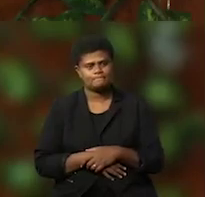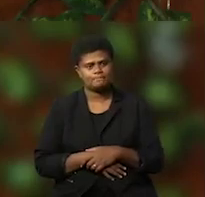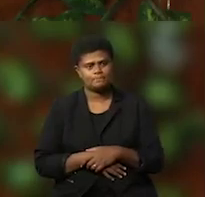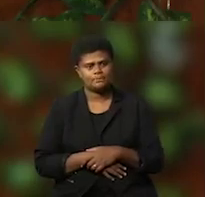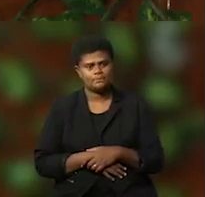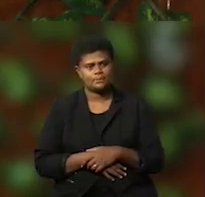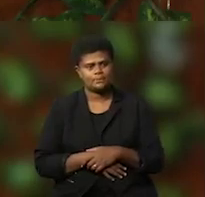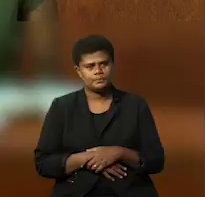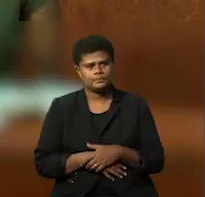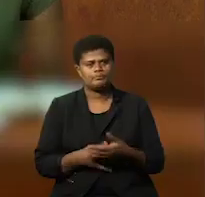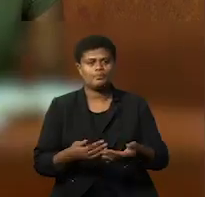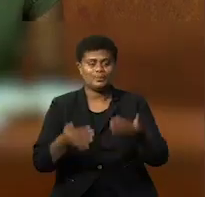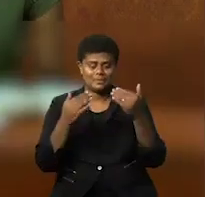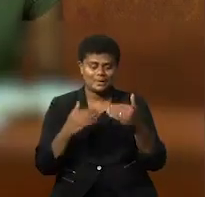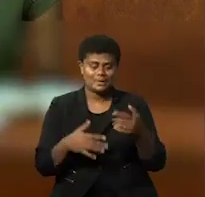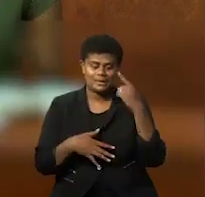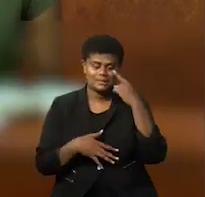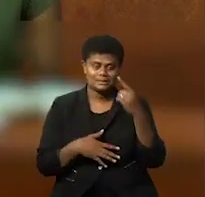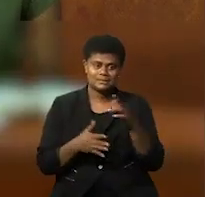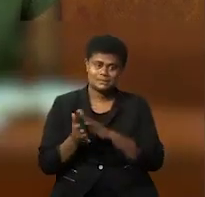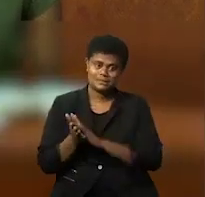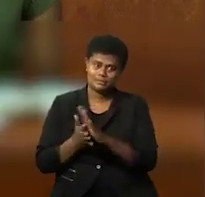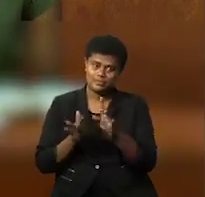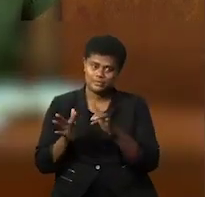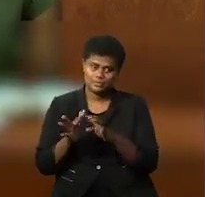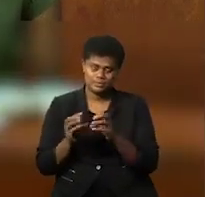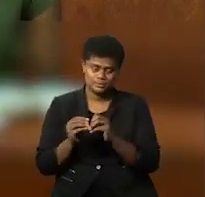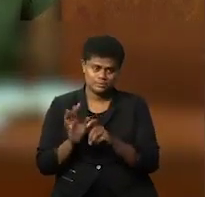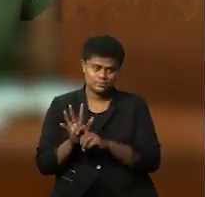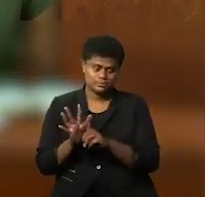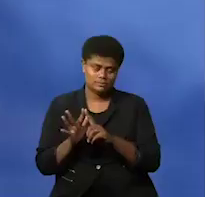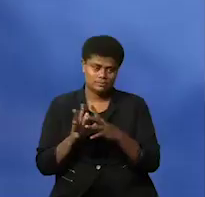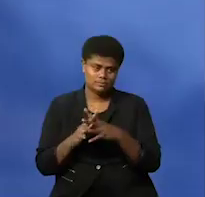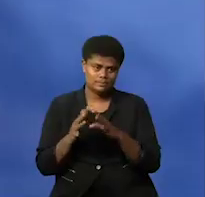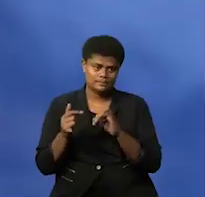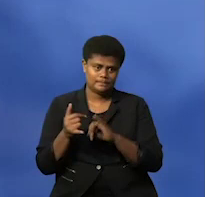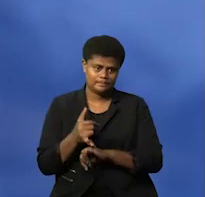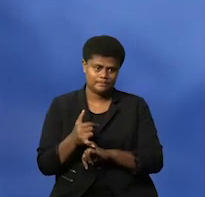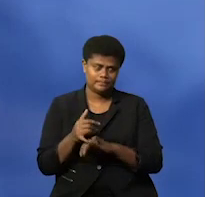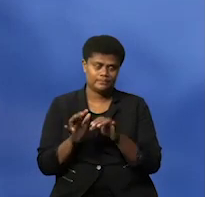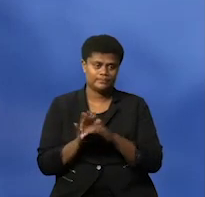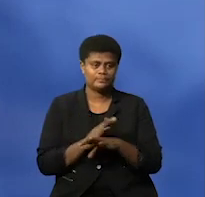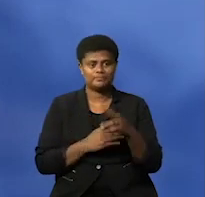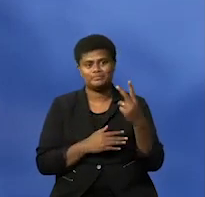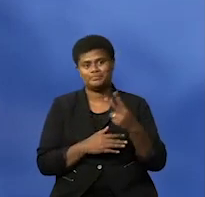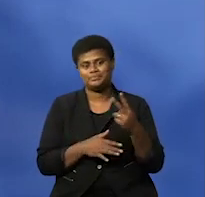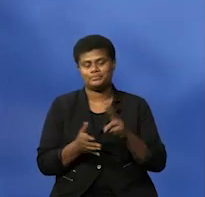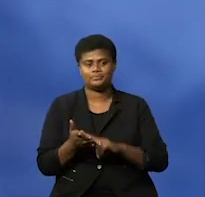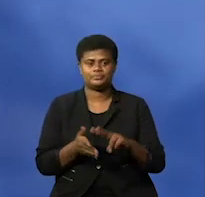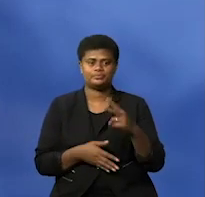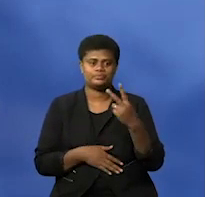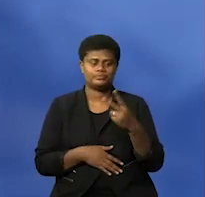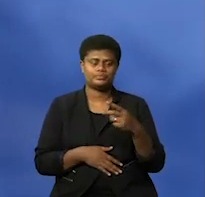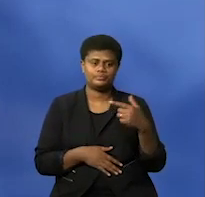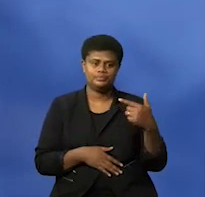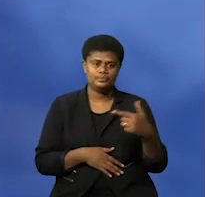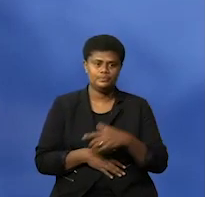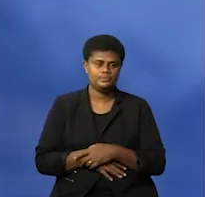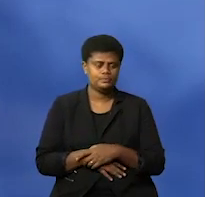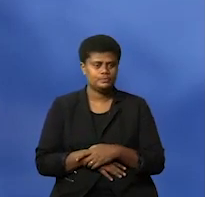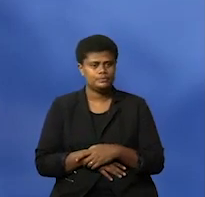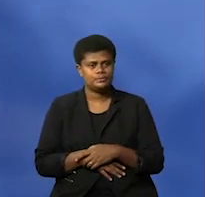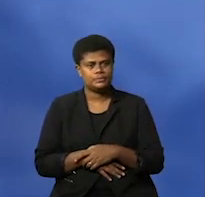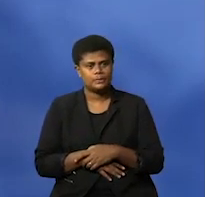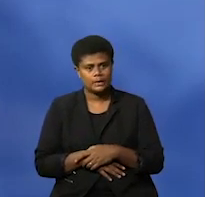Amen. Let's have a look at Hebrews chapter 12, verse 27. Now this yet once more